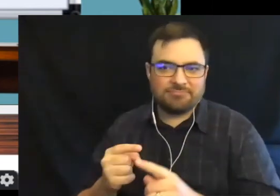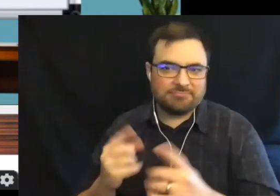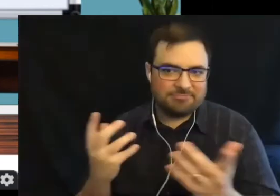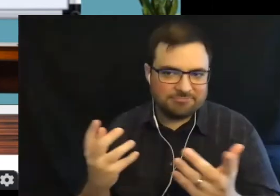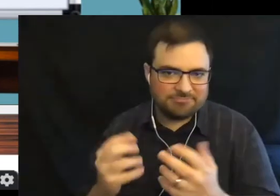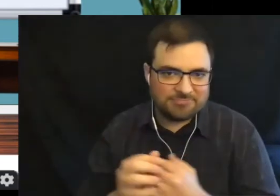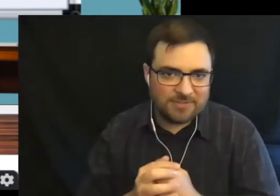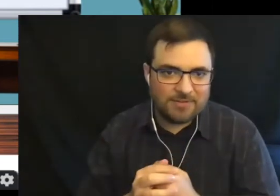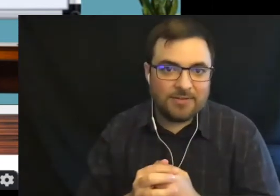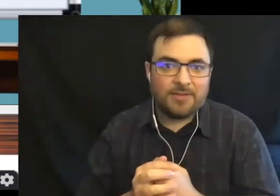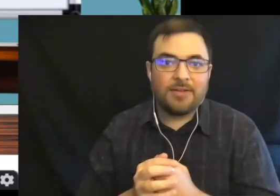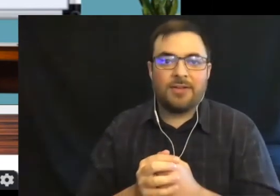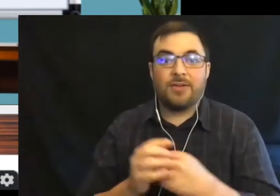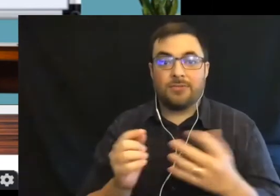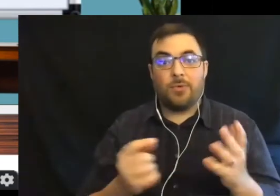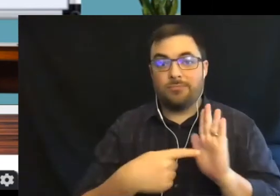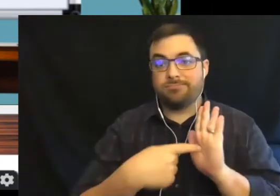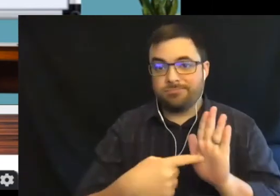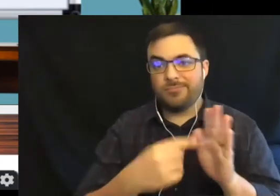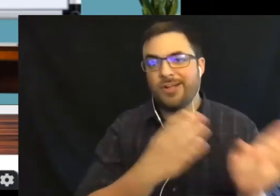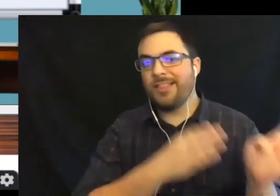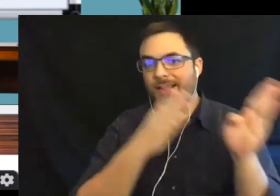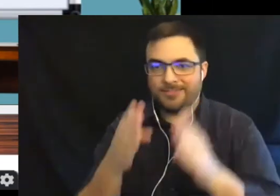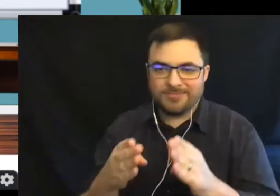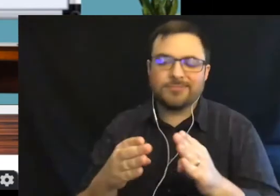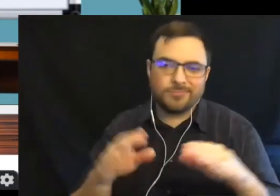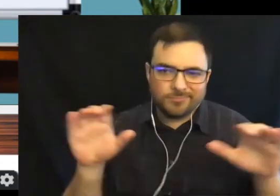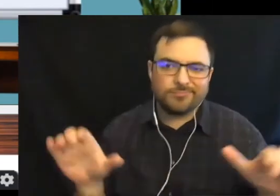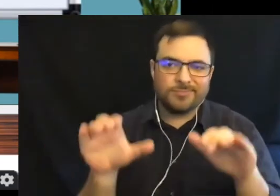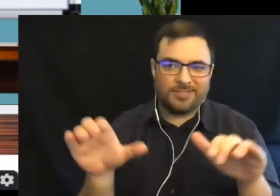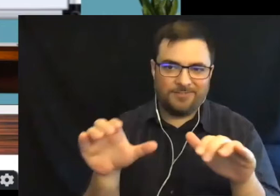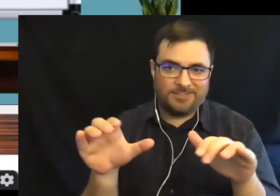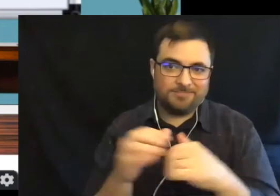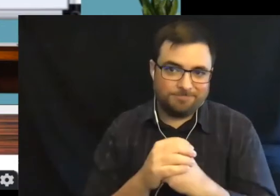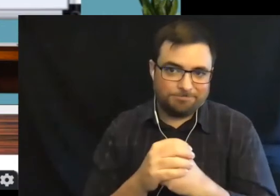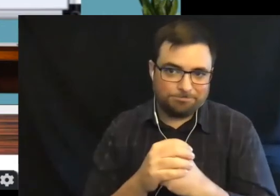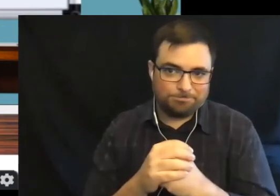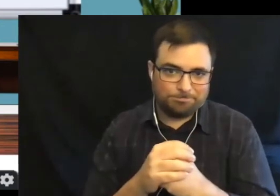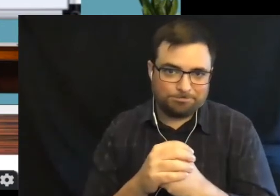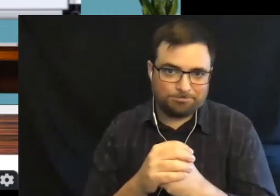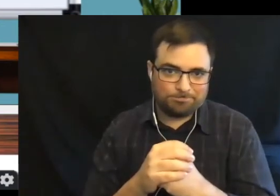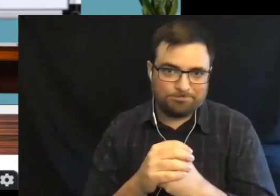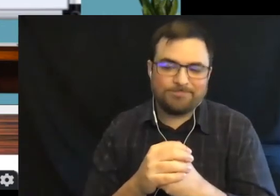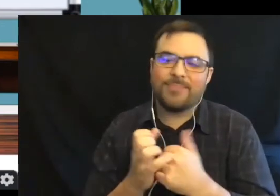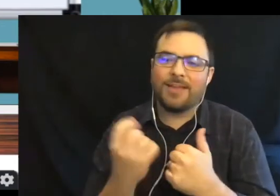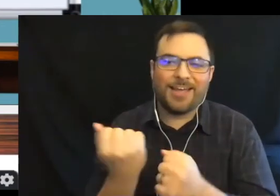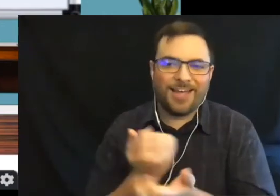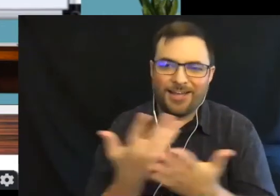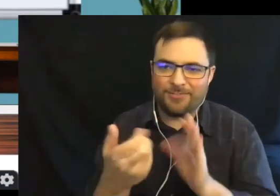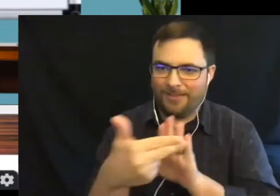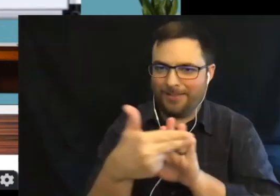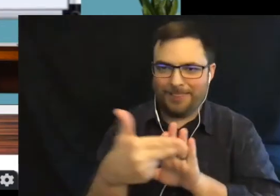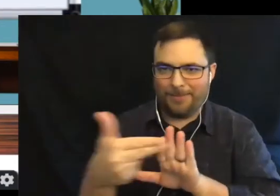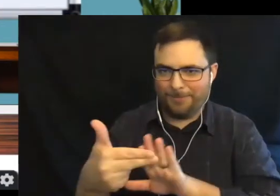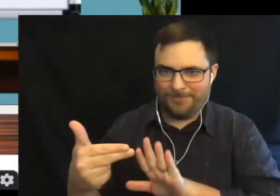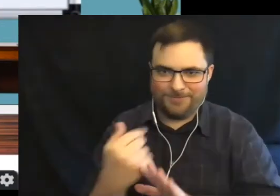and then we just start with the activities. So I label everything pretty clearly for my